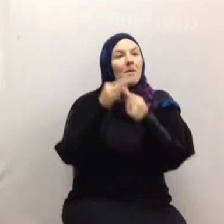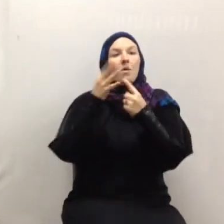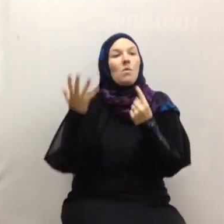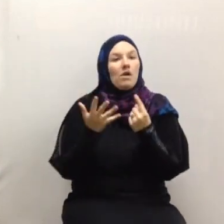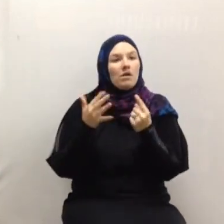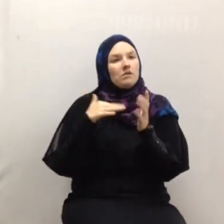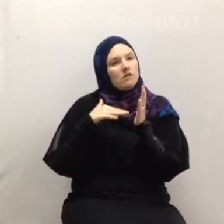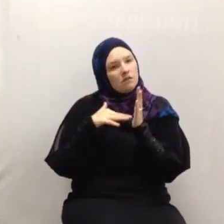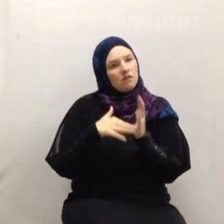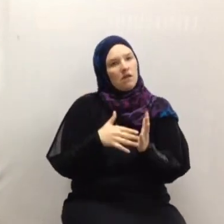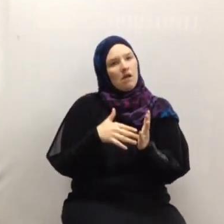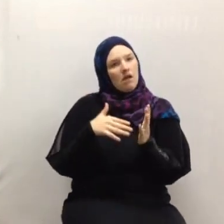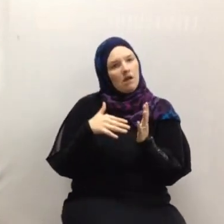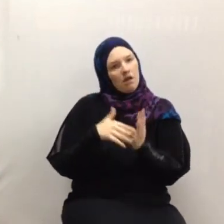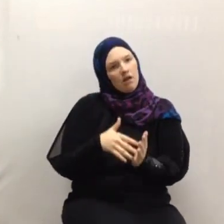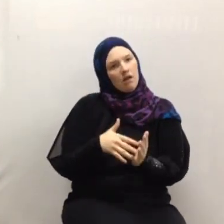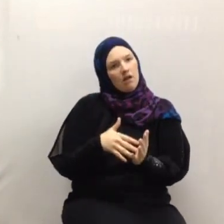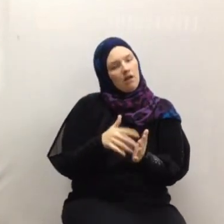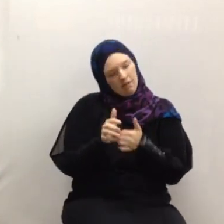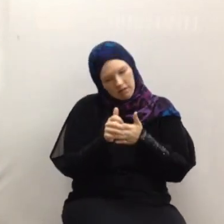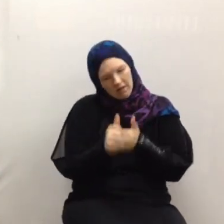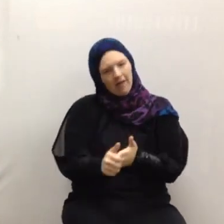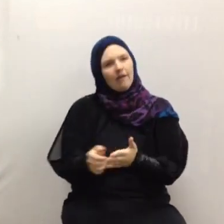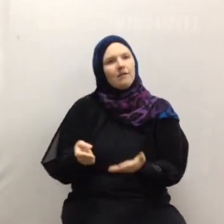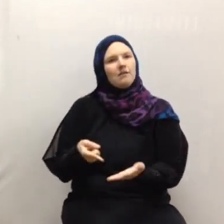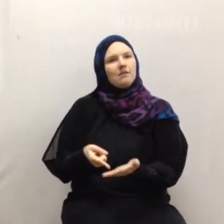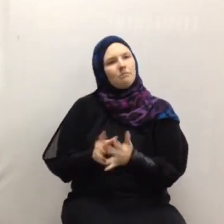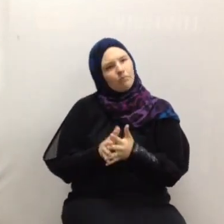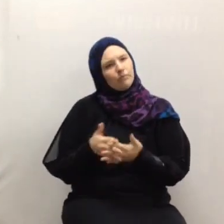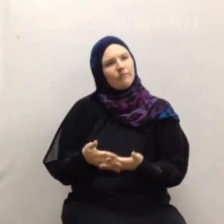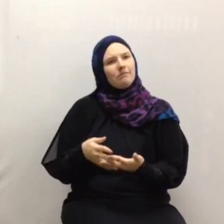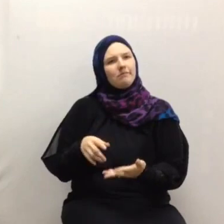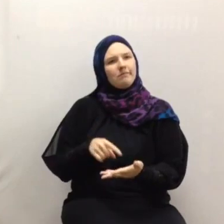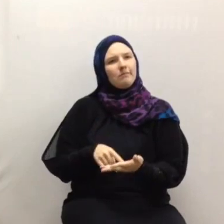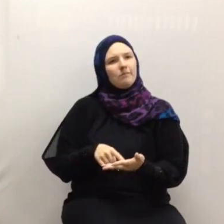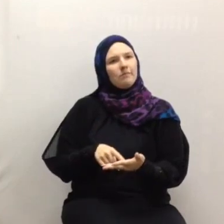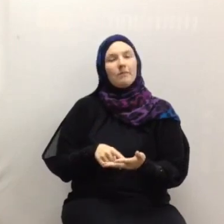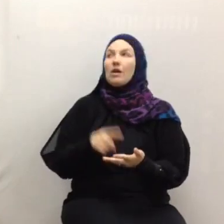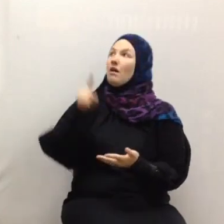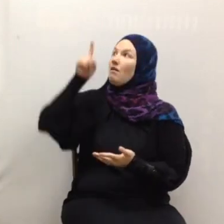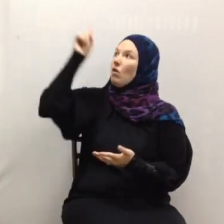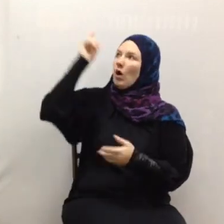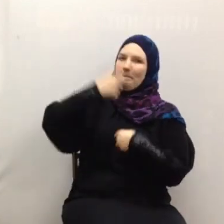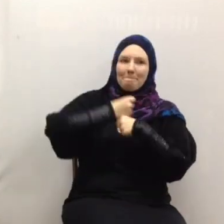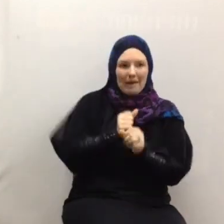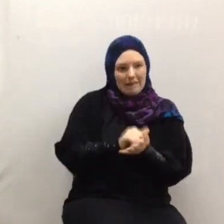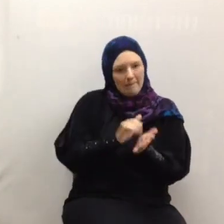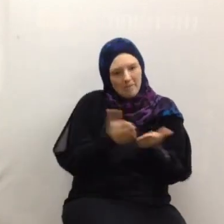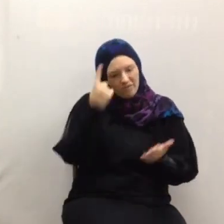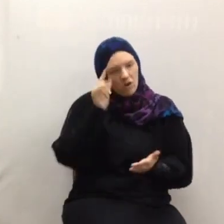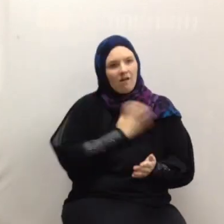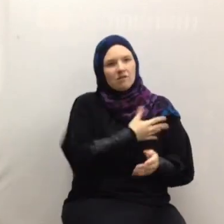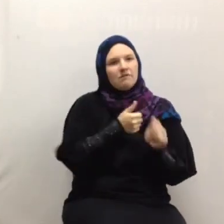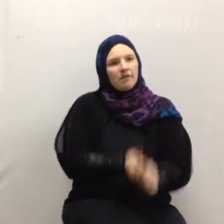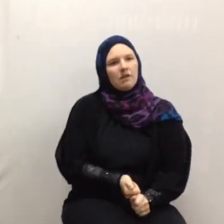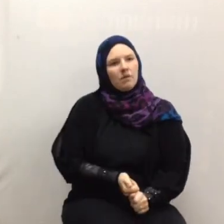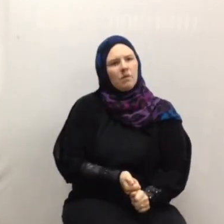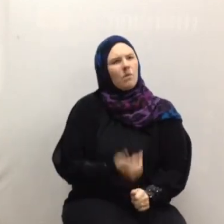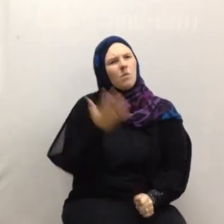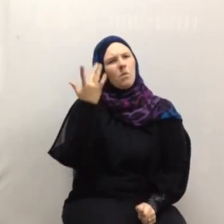of the guidance that we were created to follow? Why do we do this to